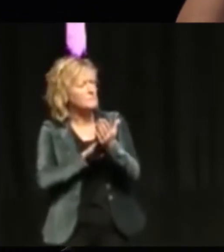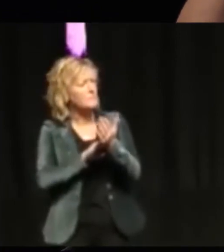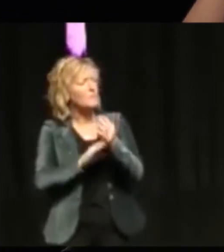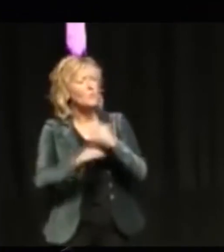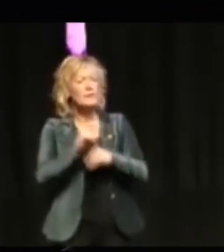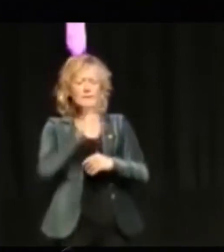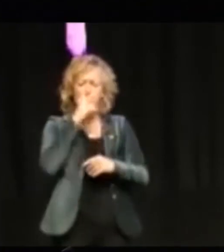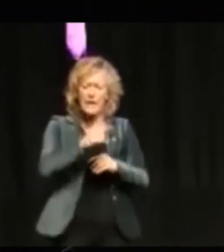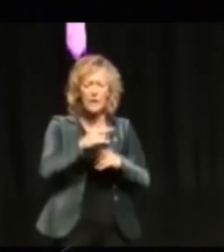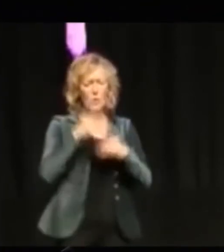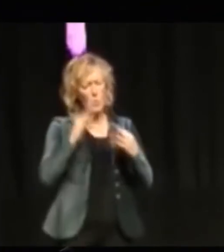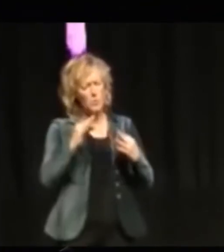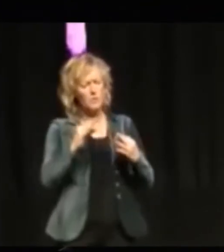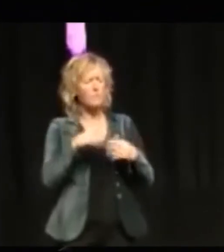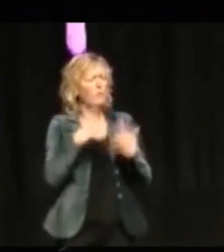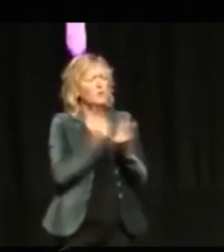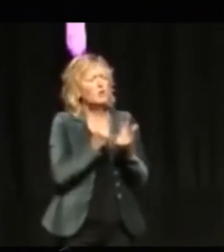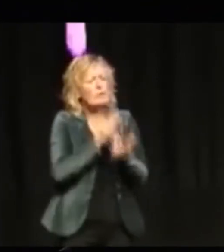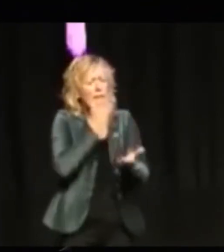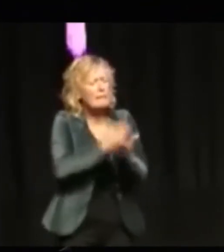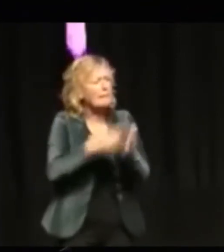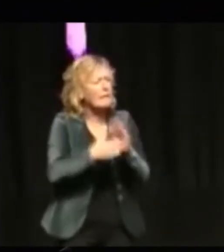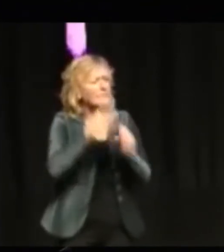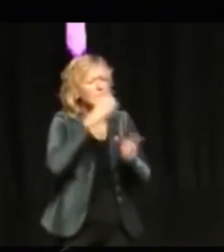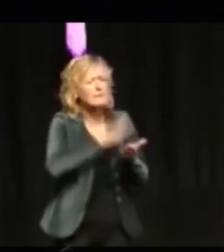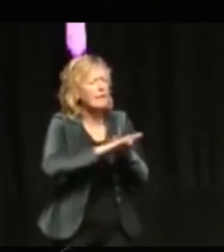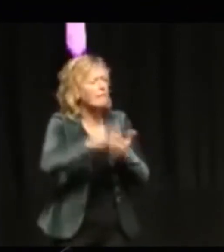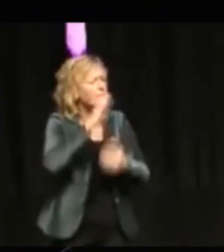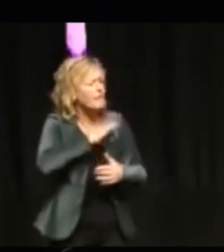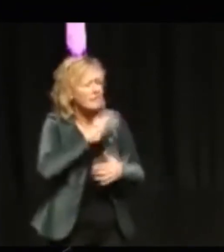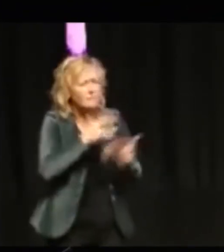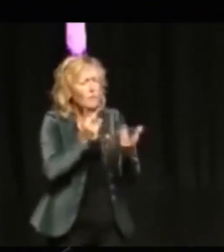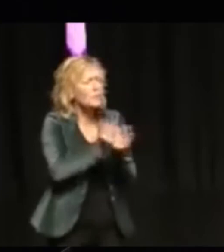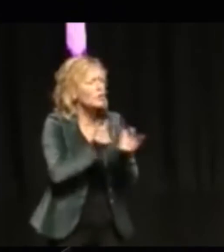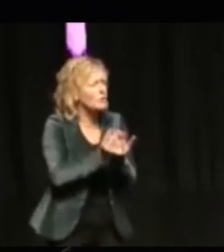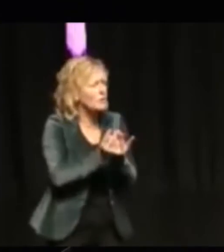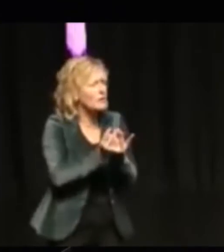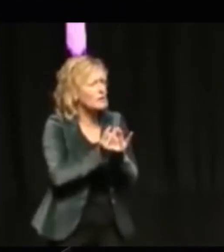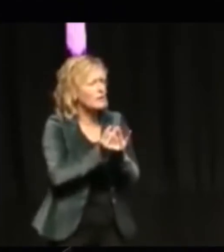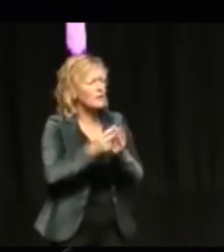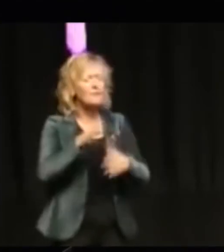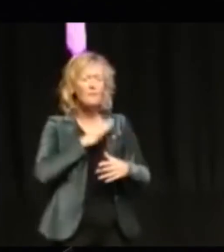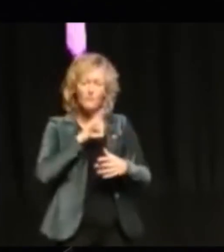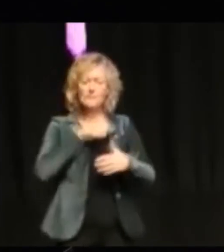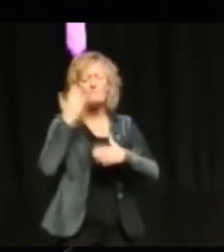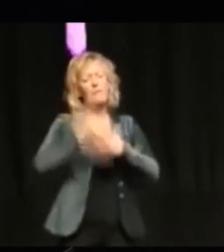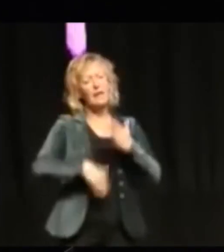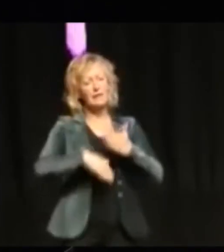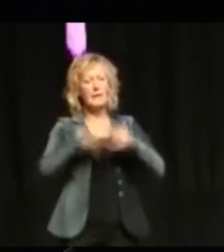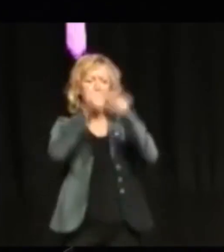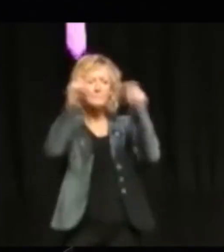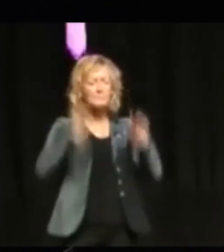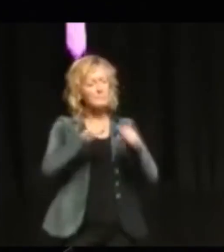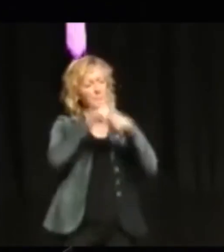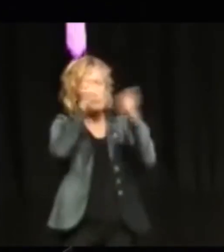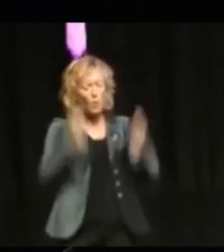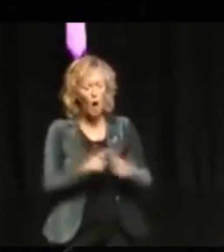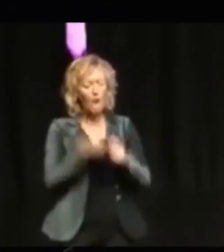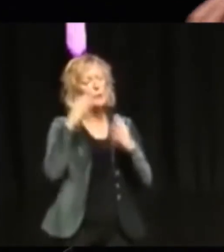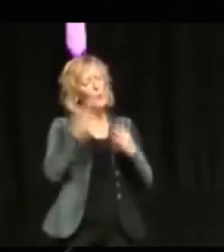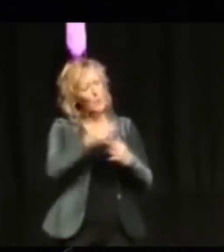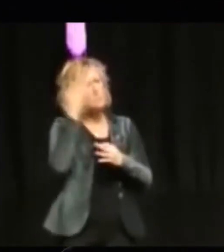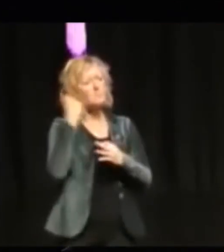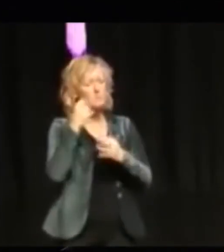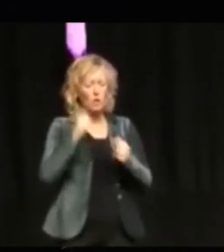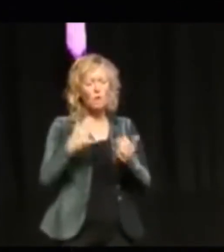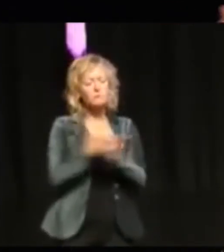the right to water is, and now you can read books on what the right to water is, and we have manuals for implementing the right to water. So there's more,